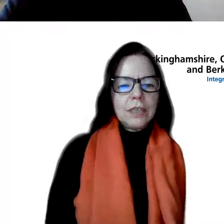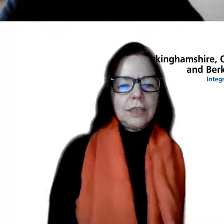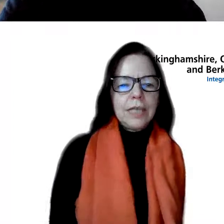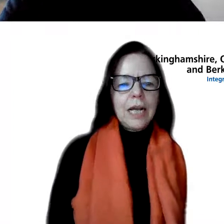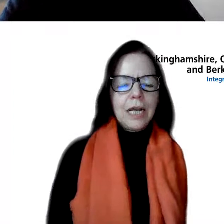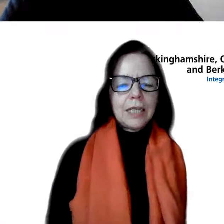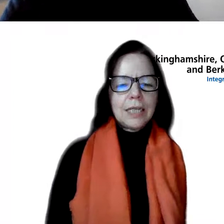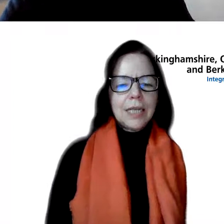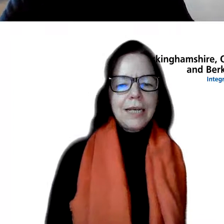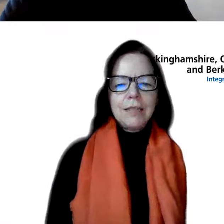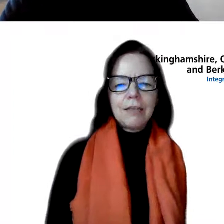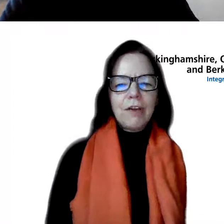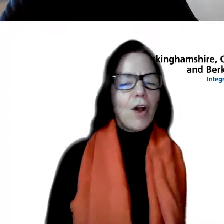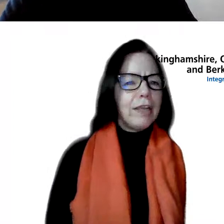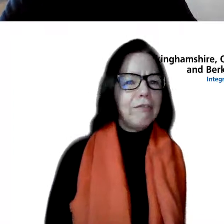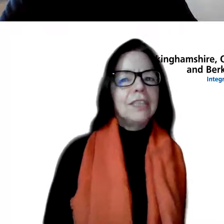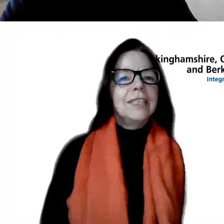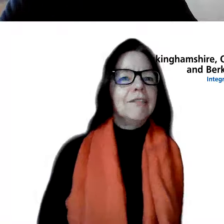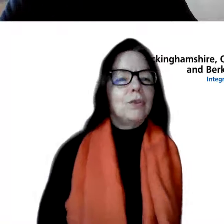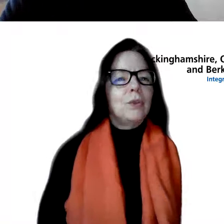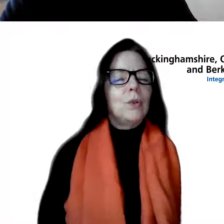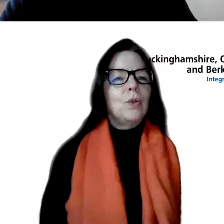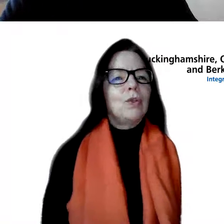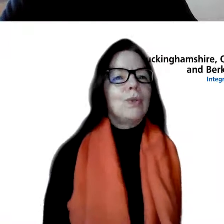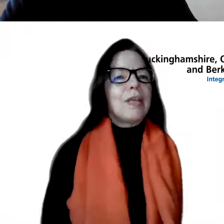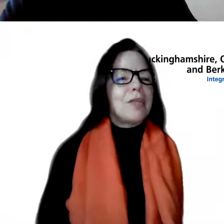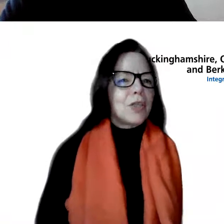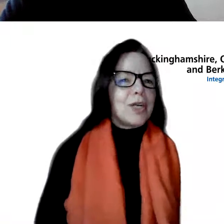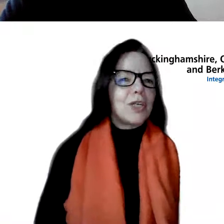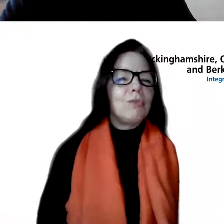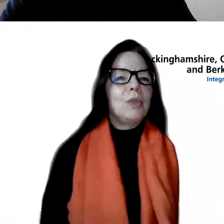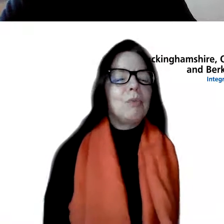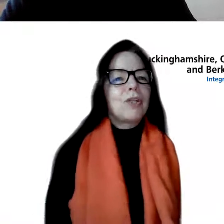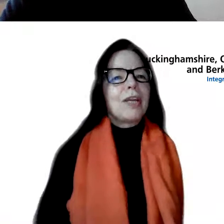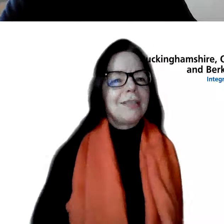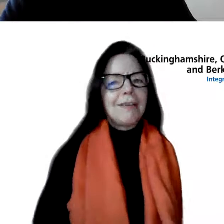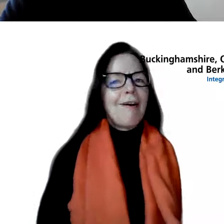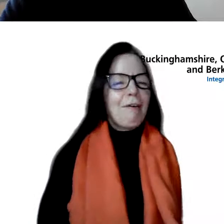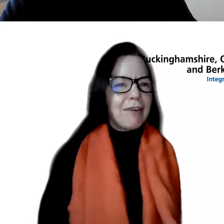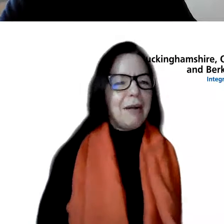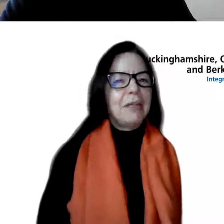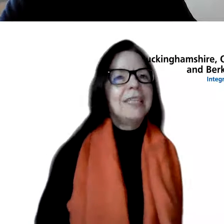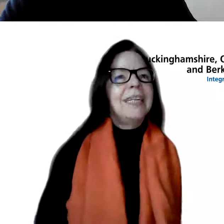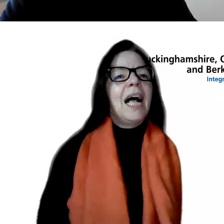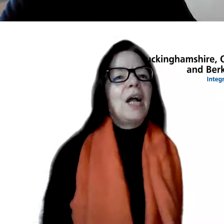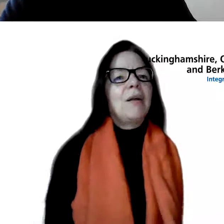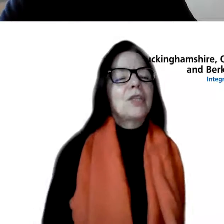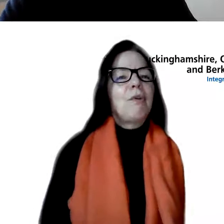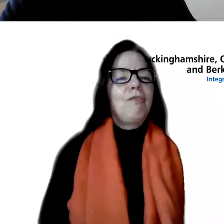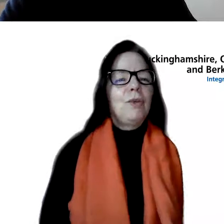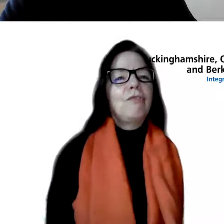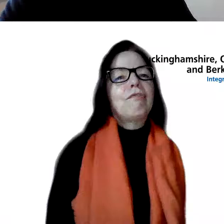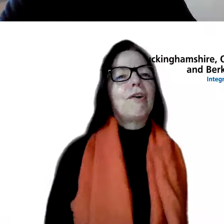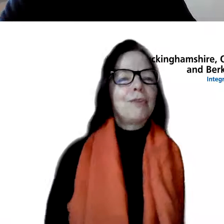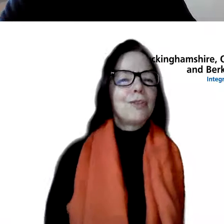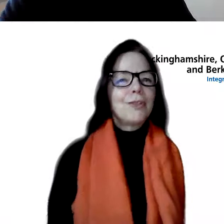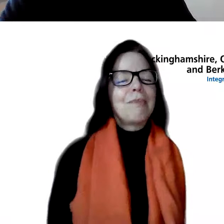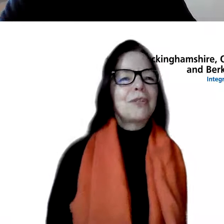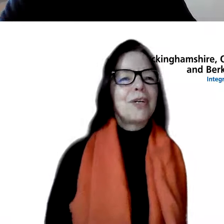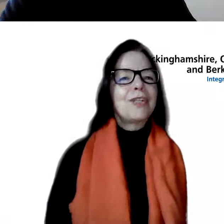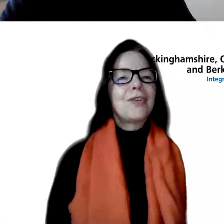got till 10 to 5 for your demonstration. We appreciate it's only half an hour. So if you